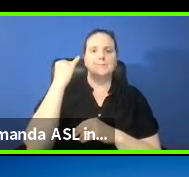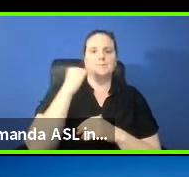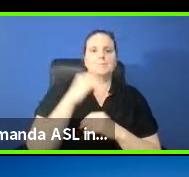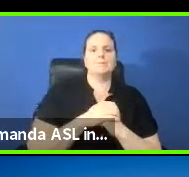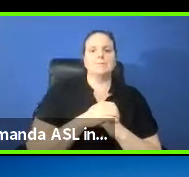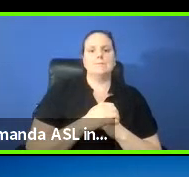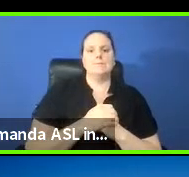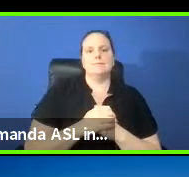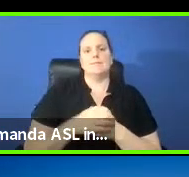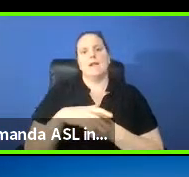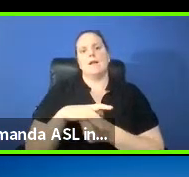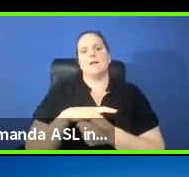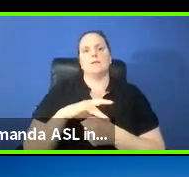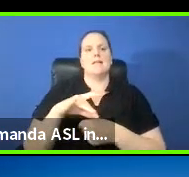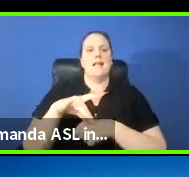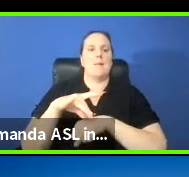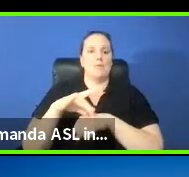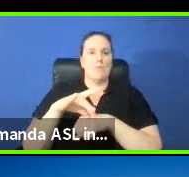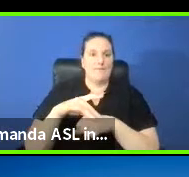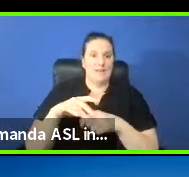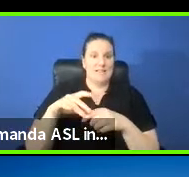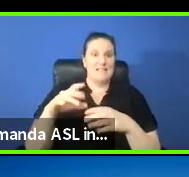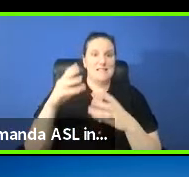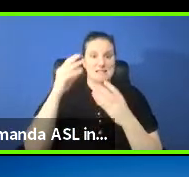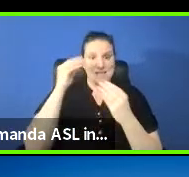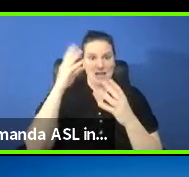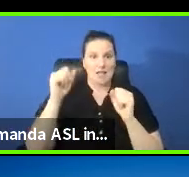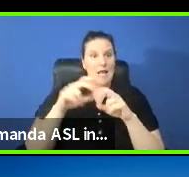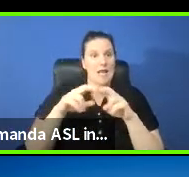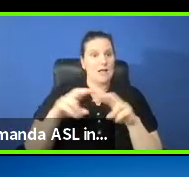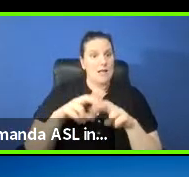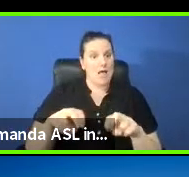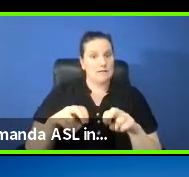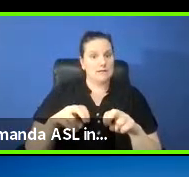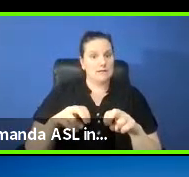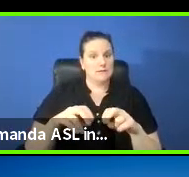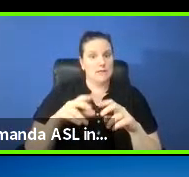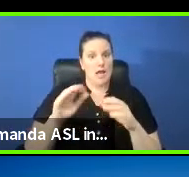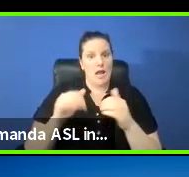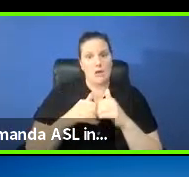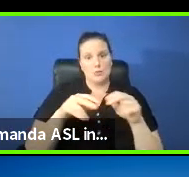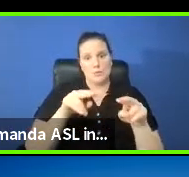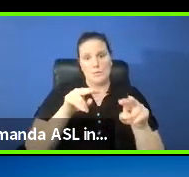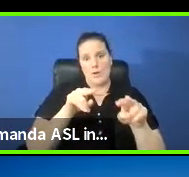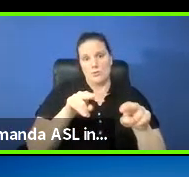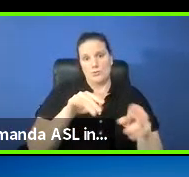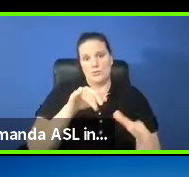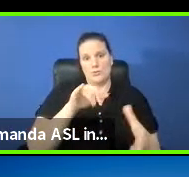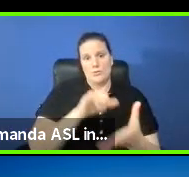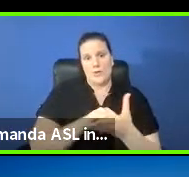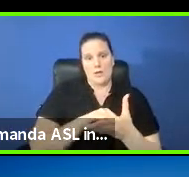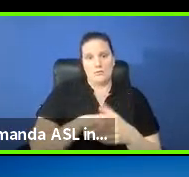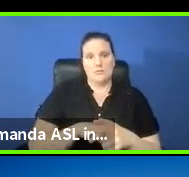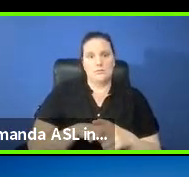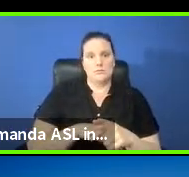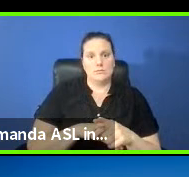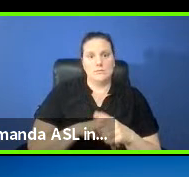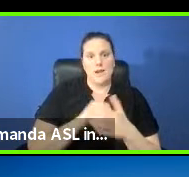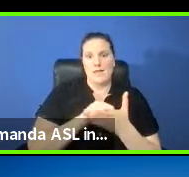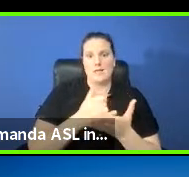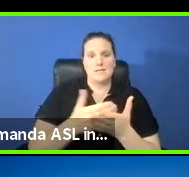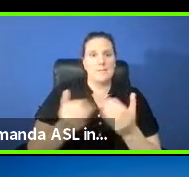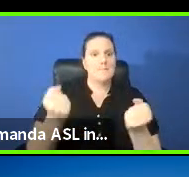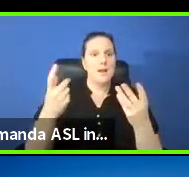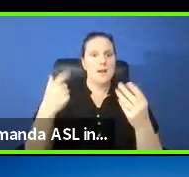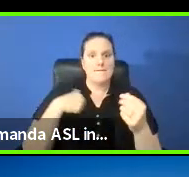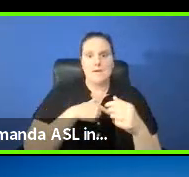the demographic data can be analyzed in a way to monitor that, that's a thing that many of us were interested